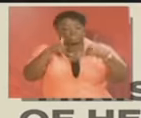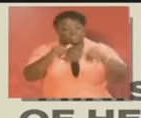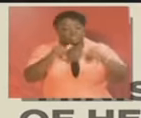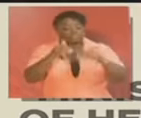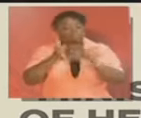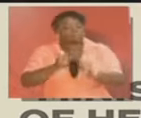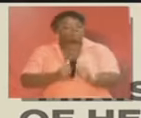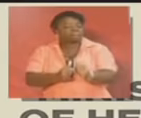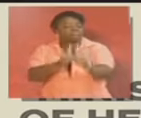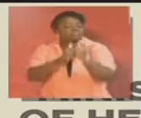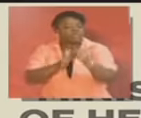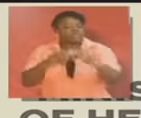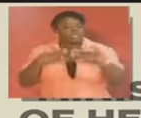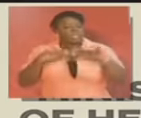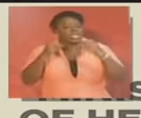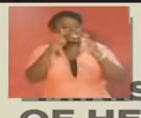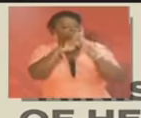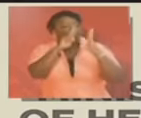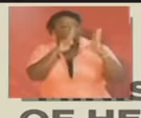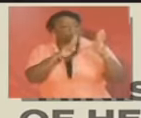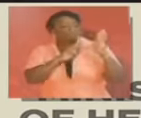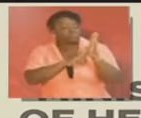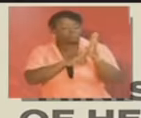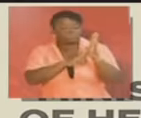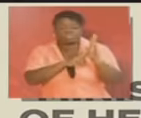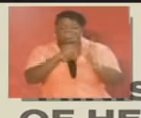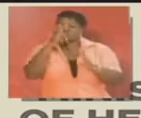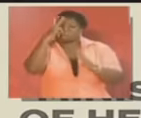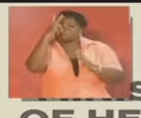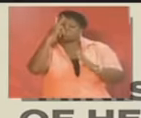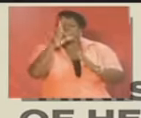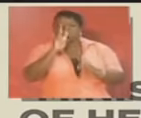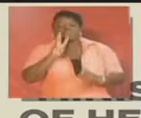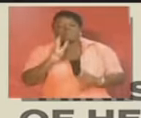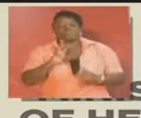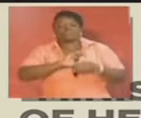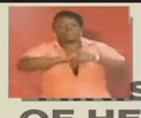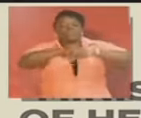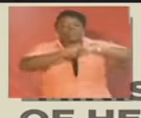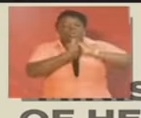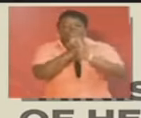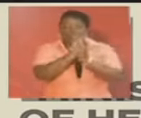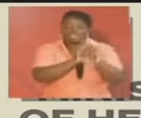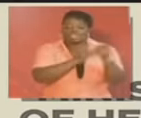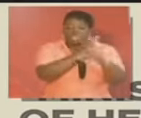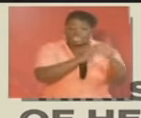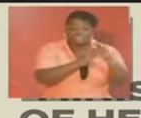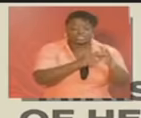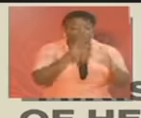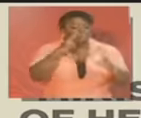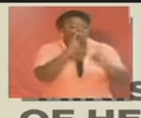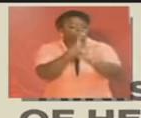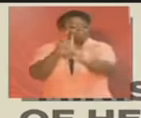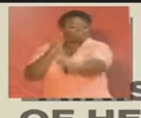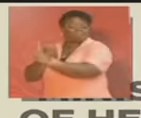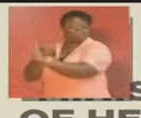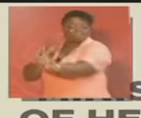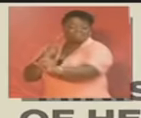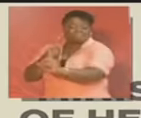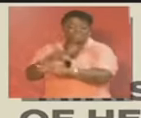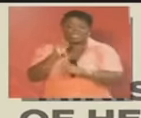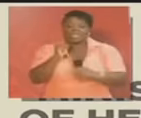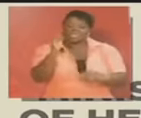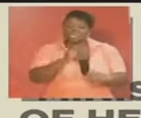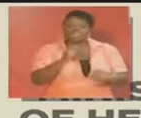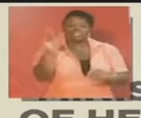the health guidelines. It's as simple as 3 W's. Wash your hands, watch your distance from others, and of